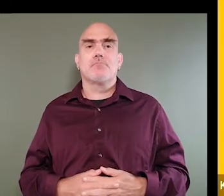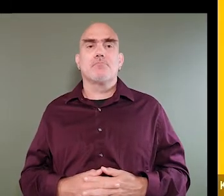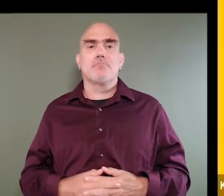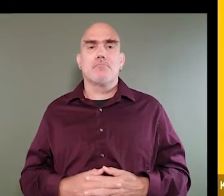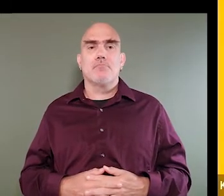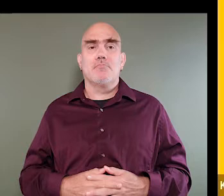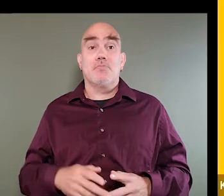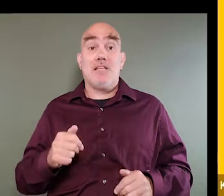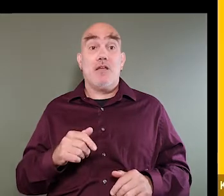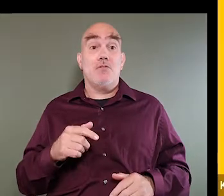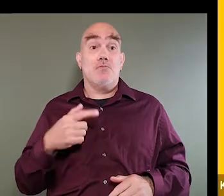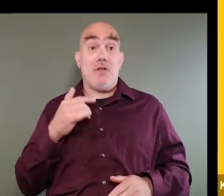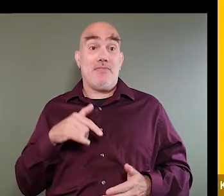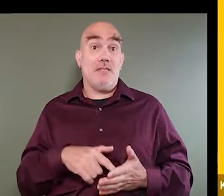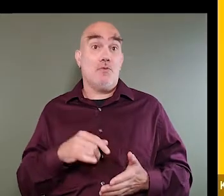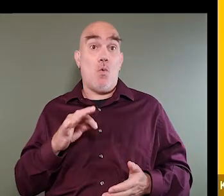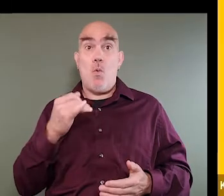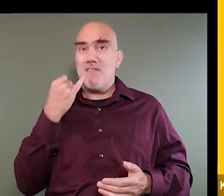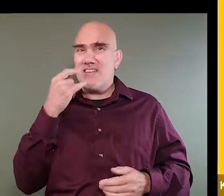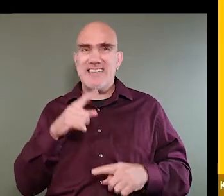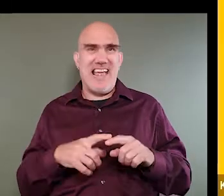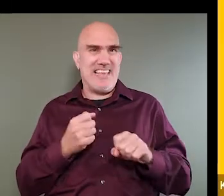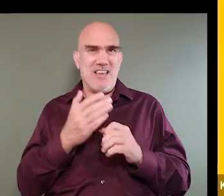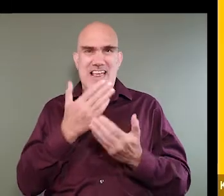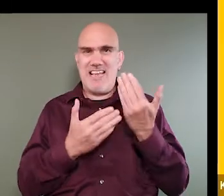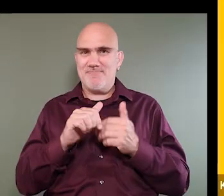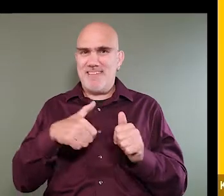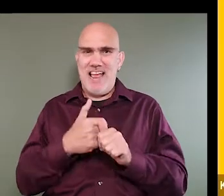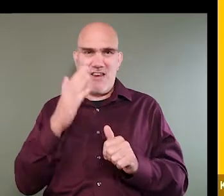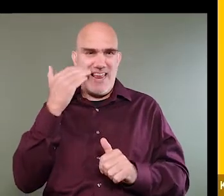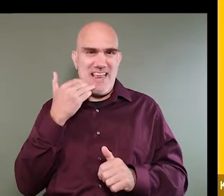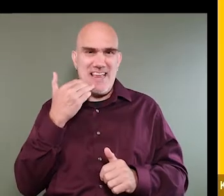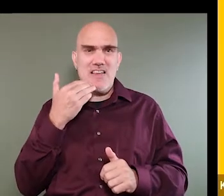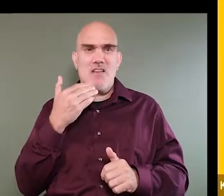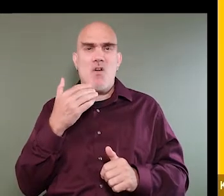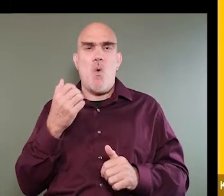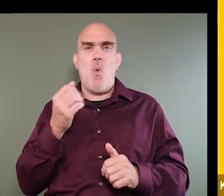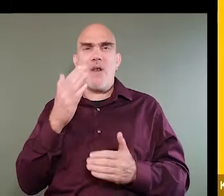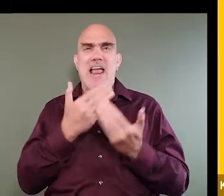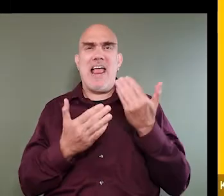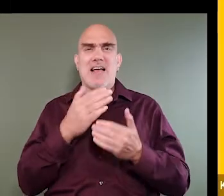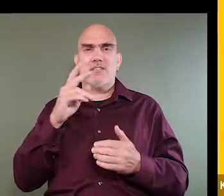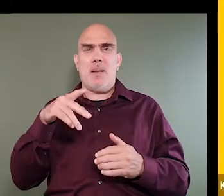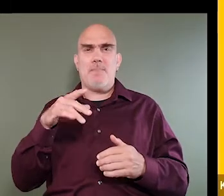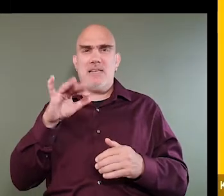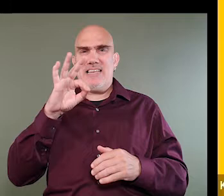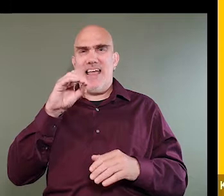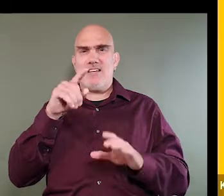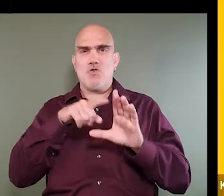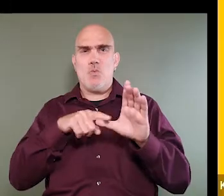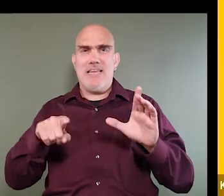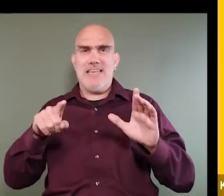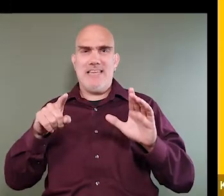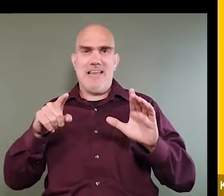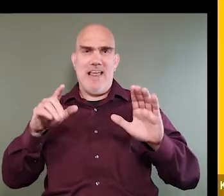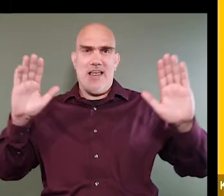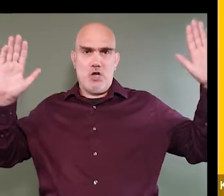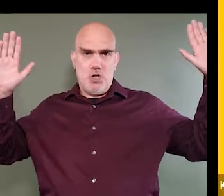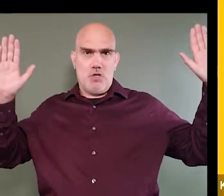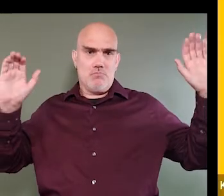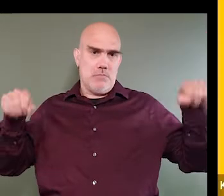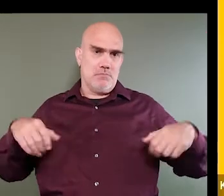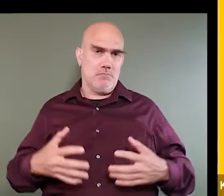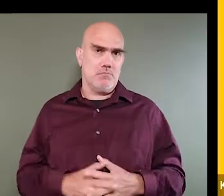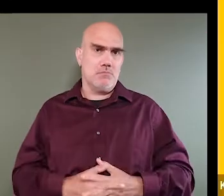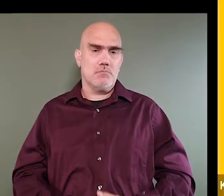You can go like this, or if you can't get your hands behind your head, you'll hold your hands up in this